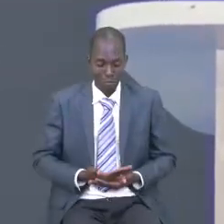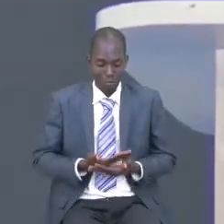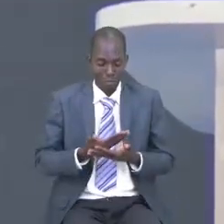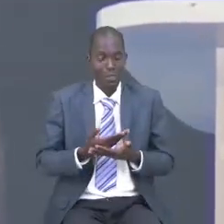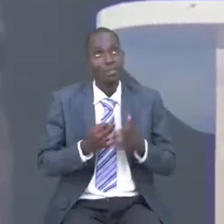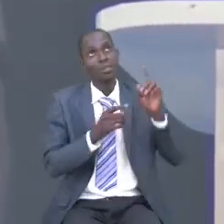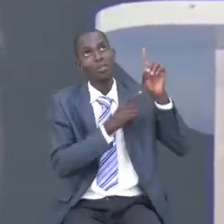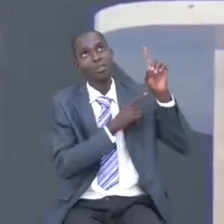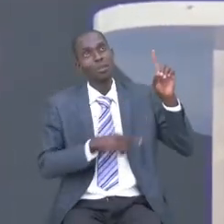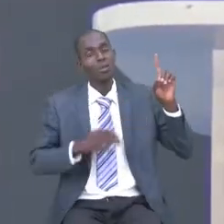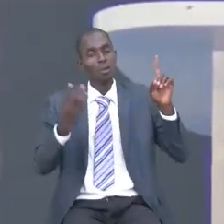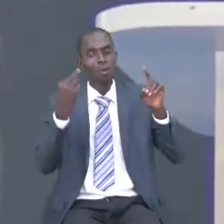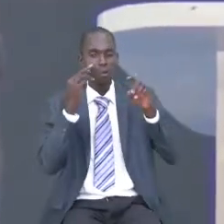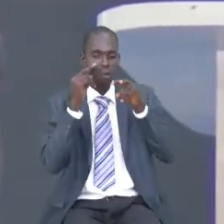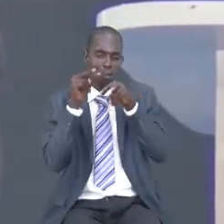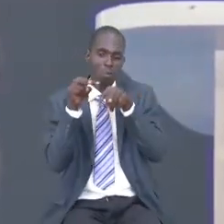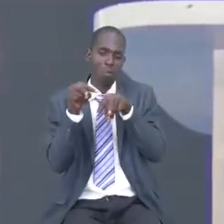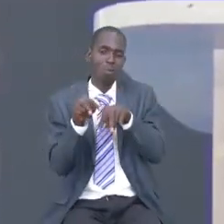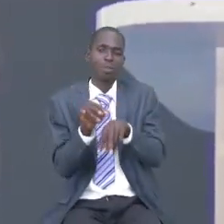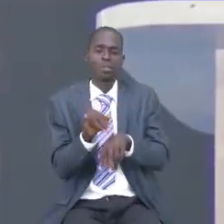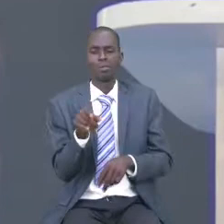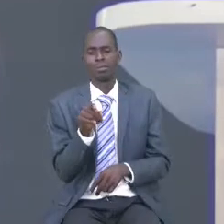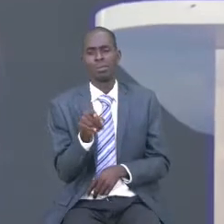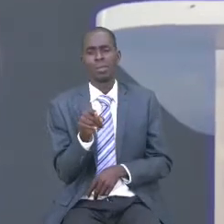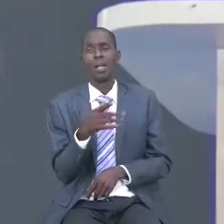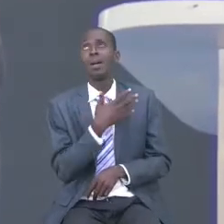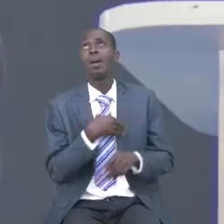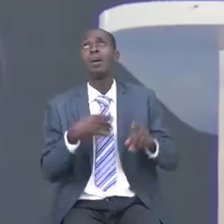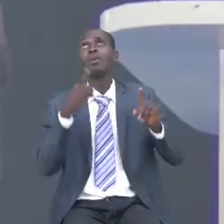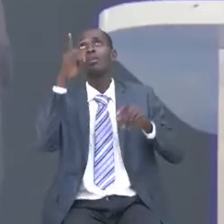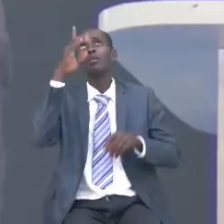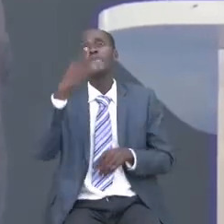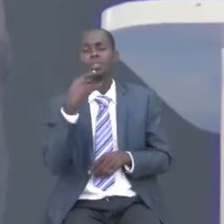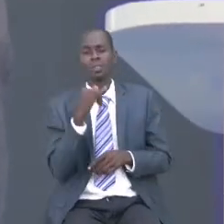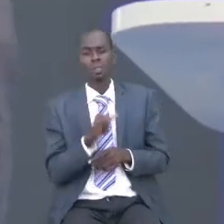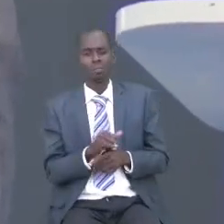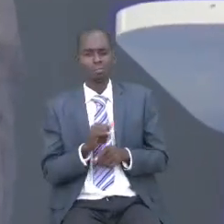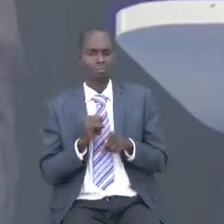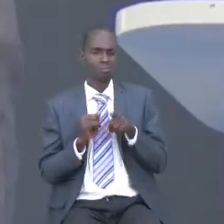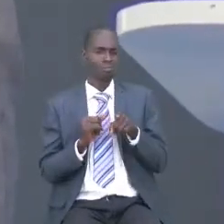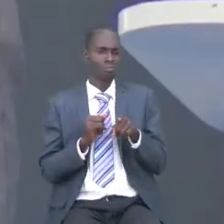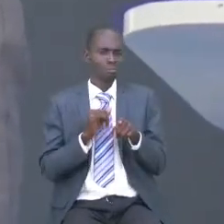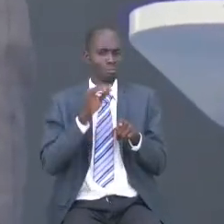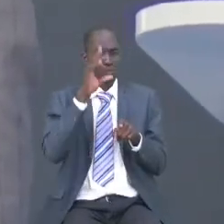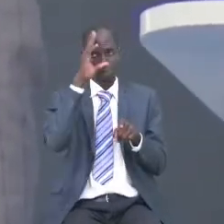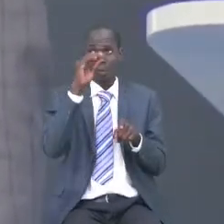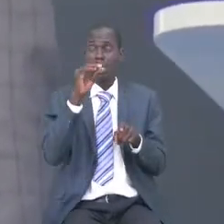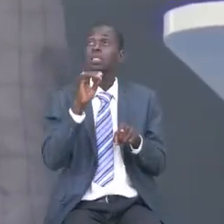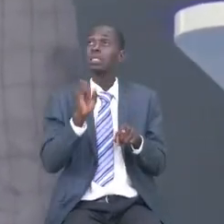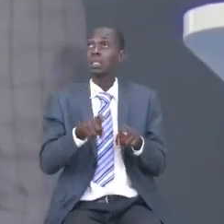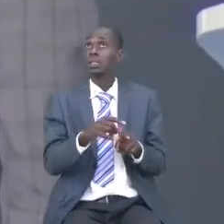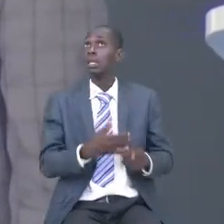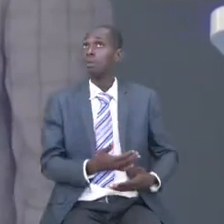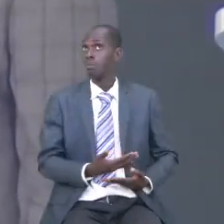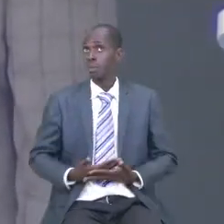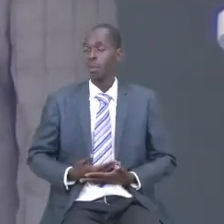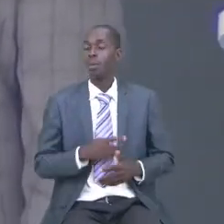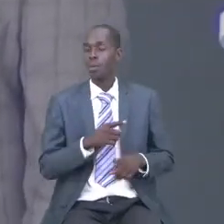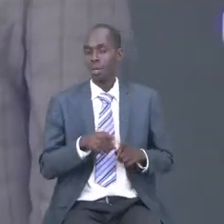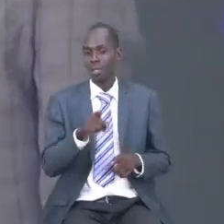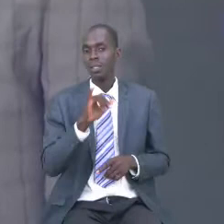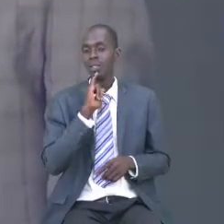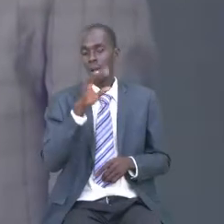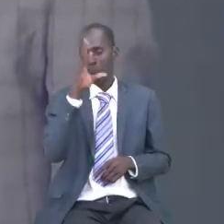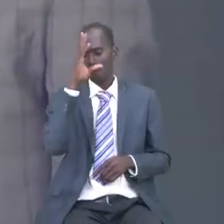And he says, that man, that woman, although still a baby, but a man, a